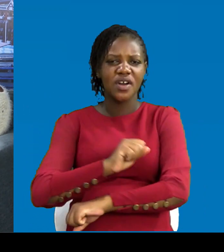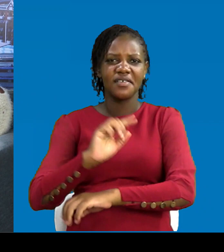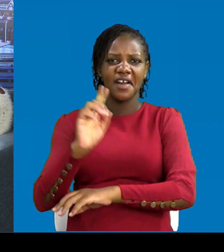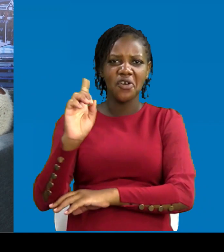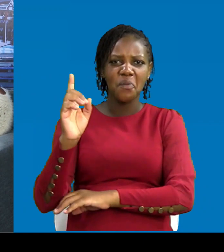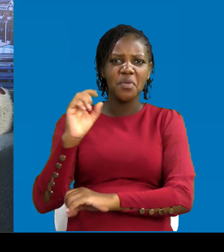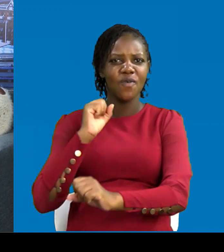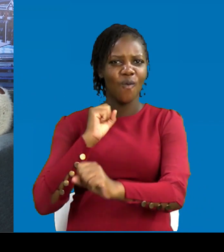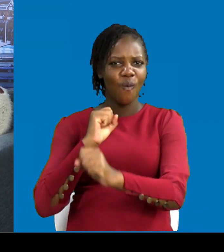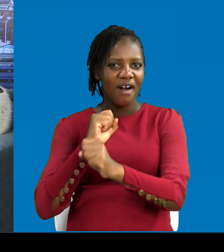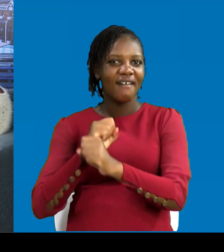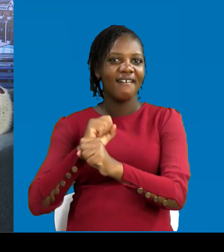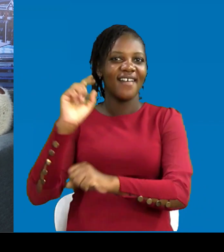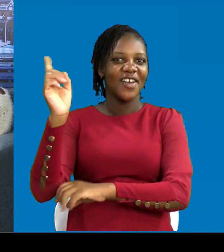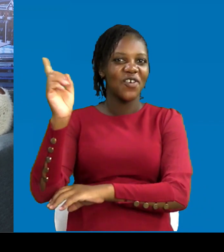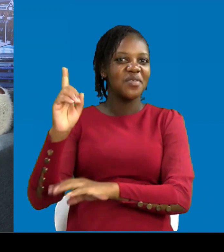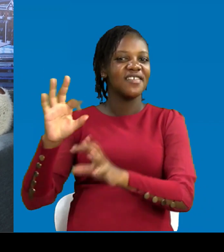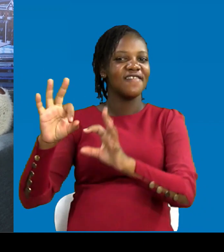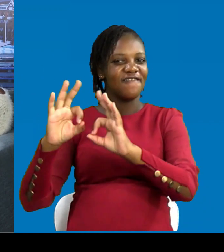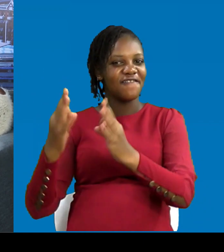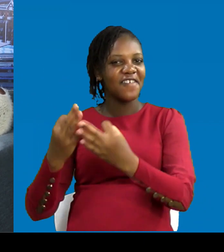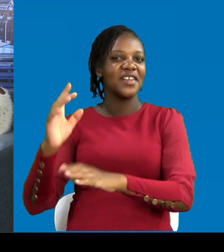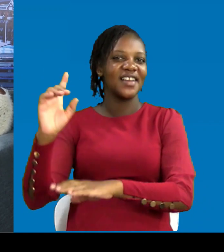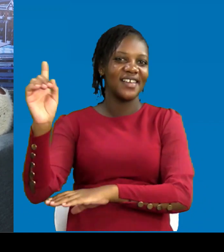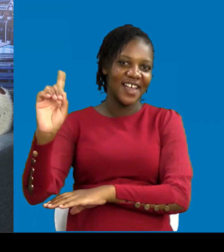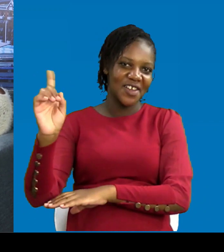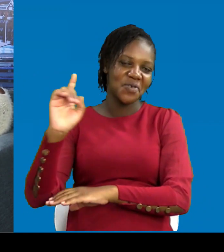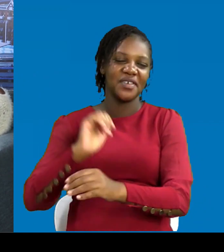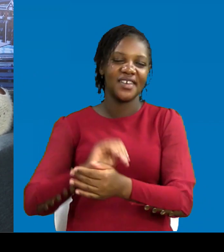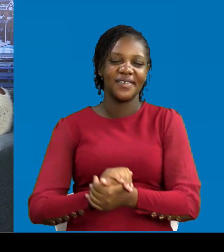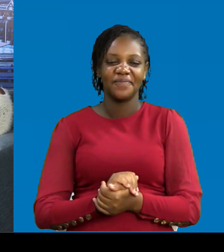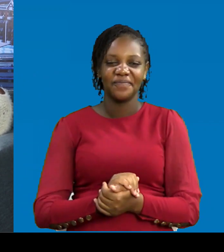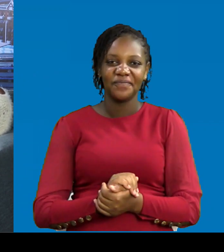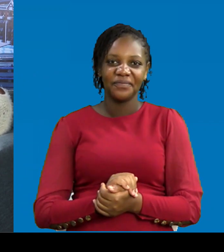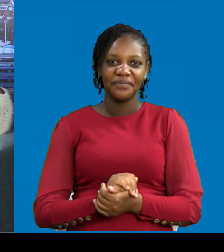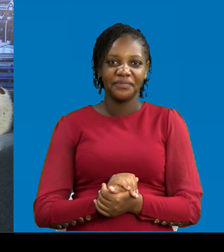in Nairobi, family in Nairobi.